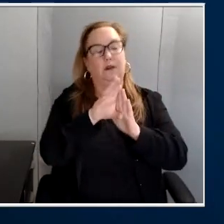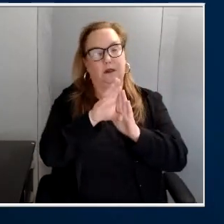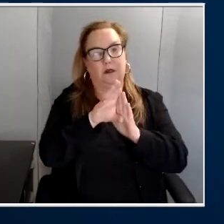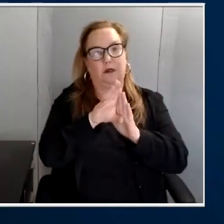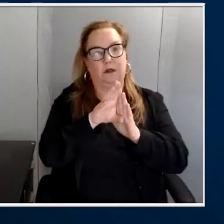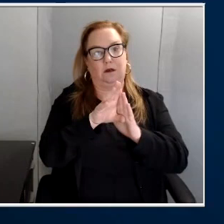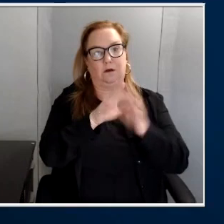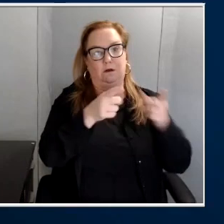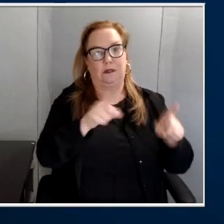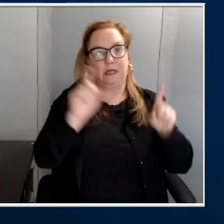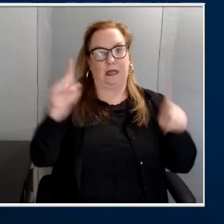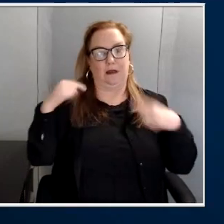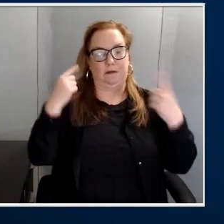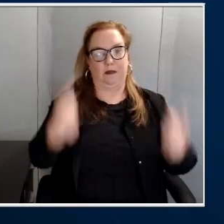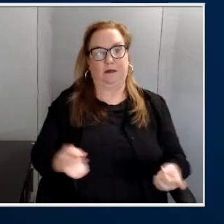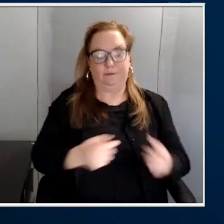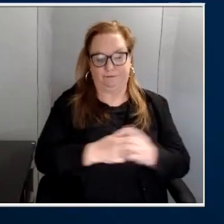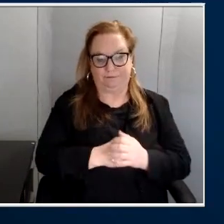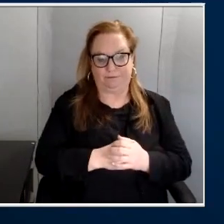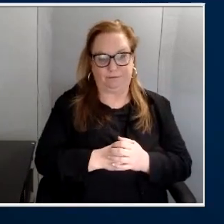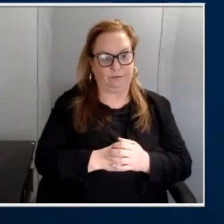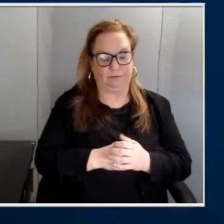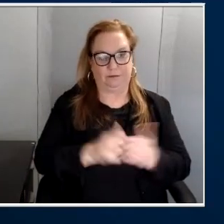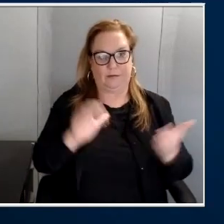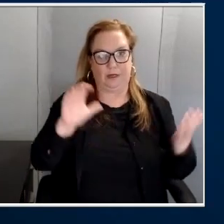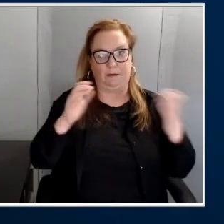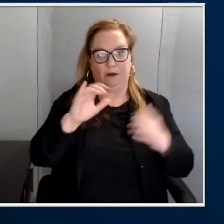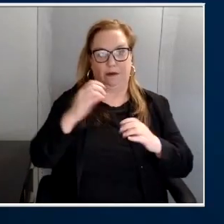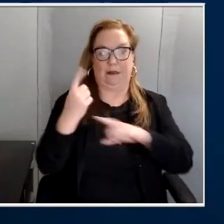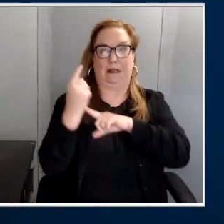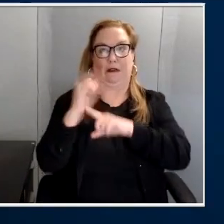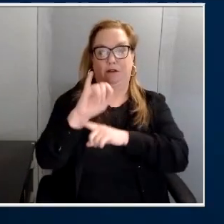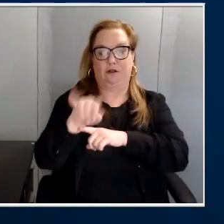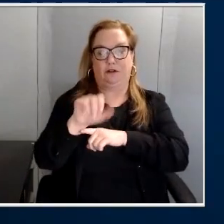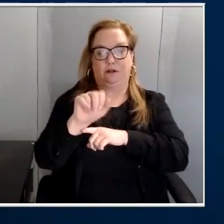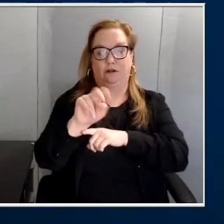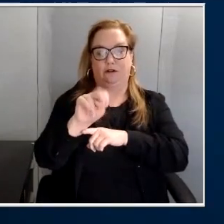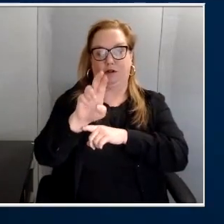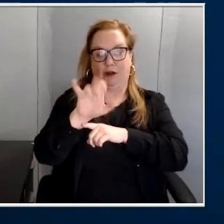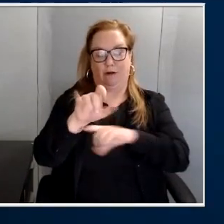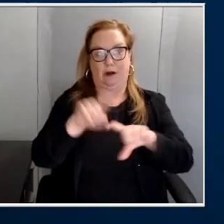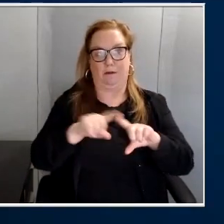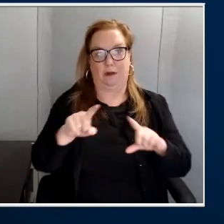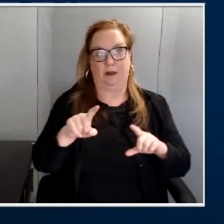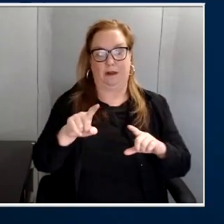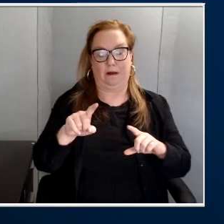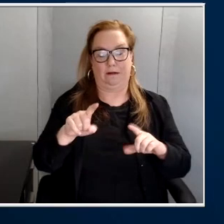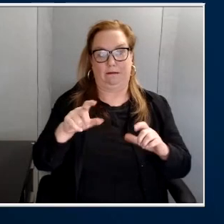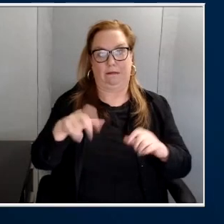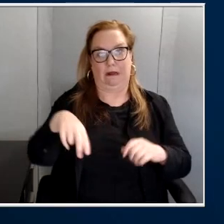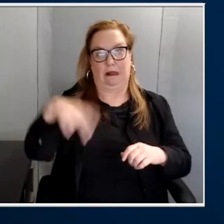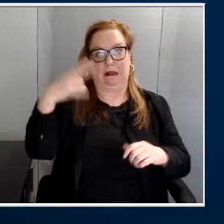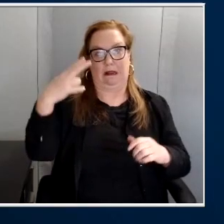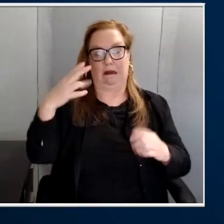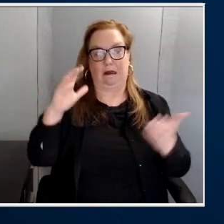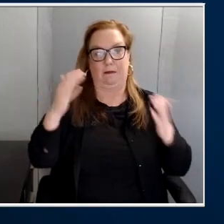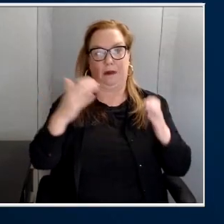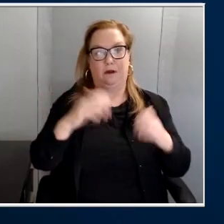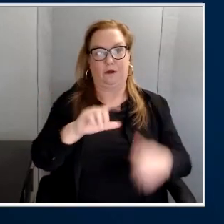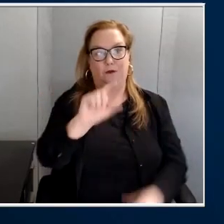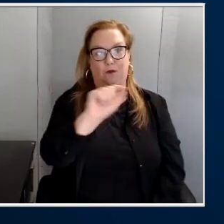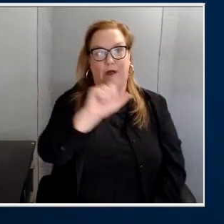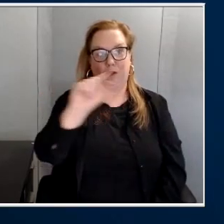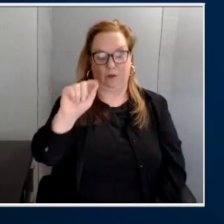over the last few months. Not like last January, but still really high compared even to the prior January. Little afraid of what could happen with